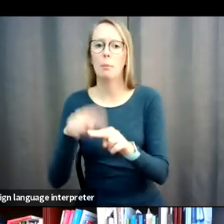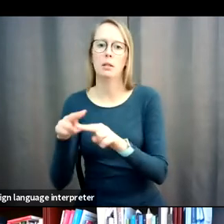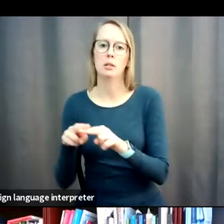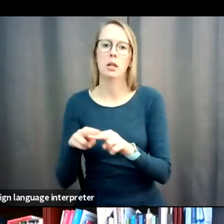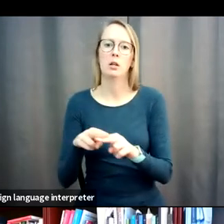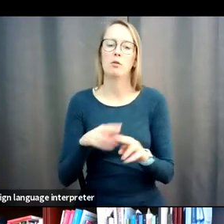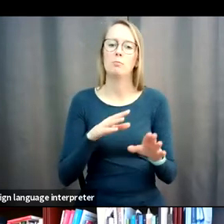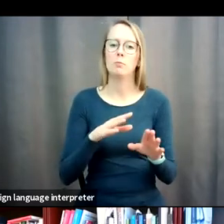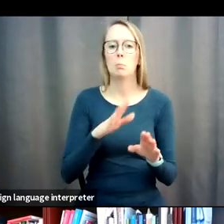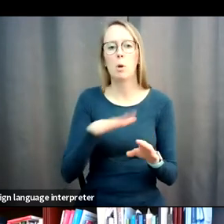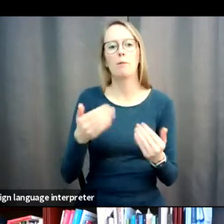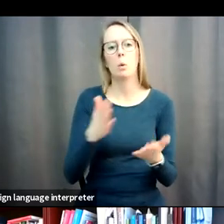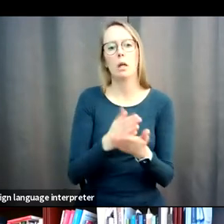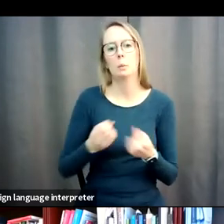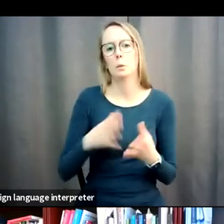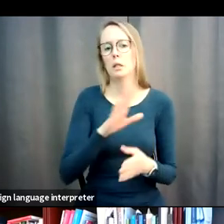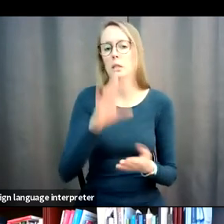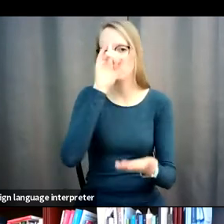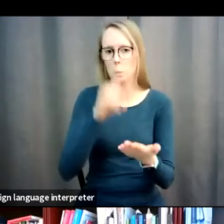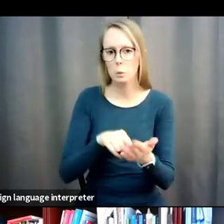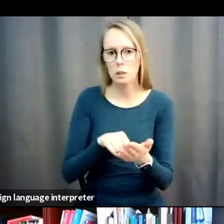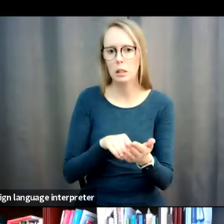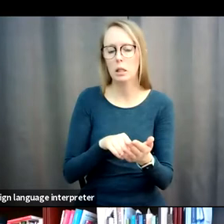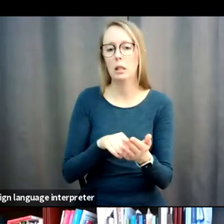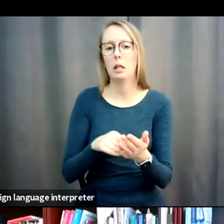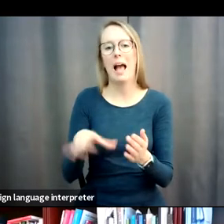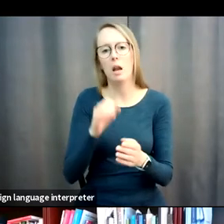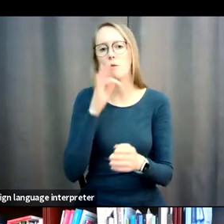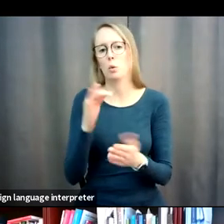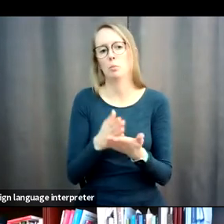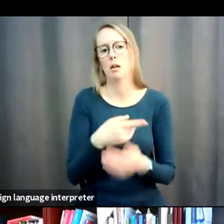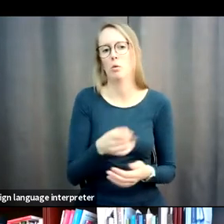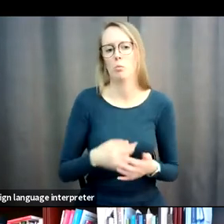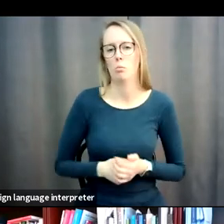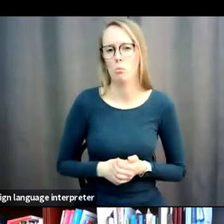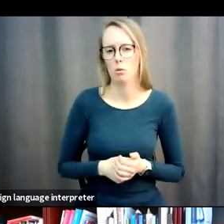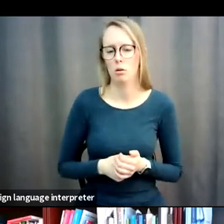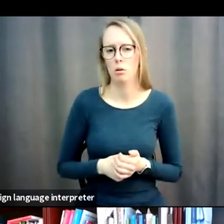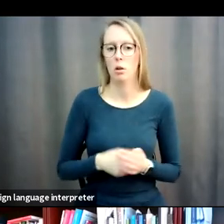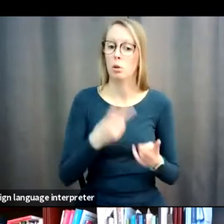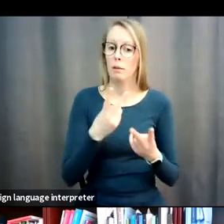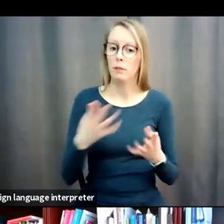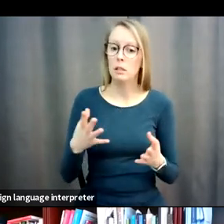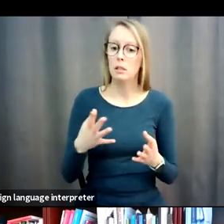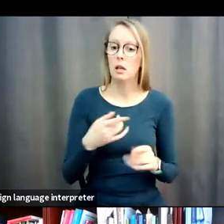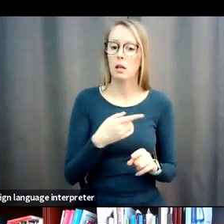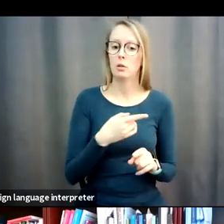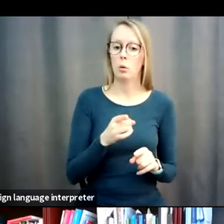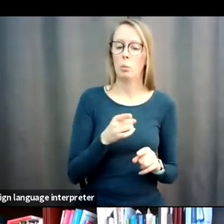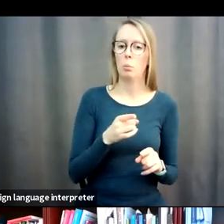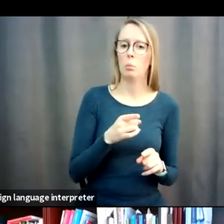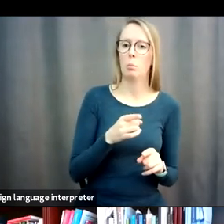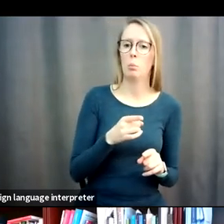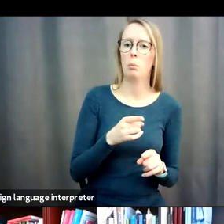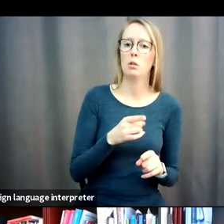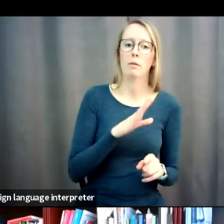of children with disabilities to be consulted in all matters concerning them. So this can show us that existing safeguards